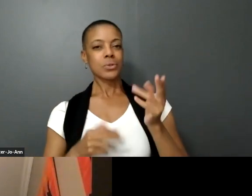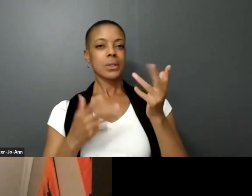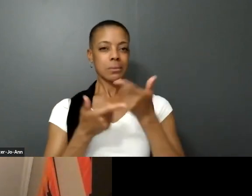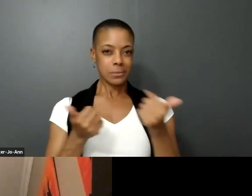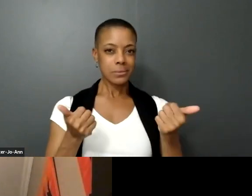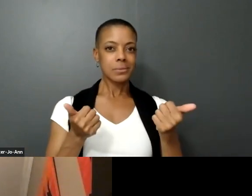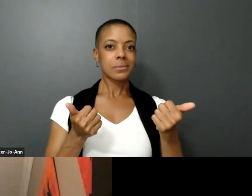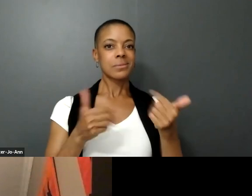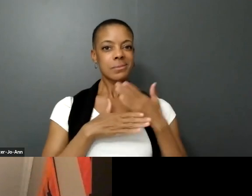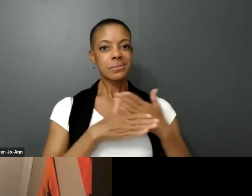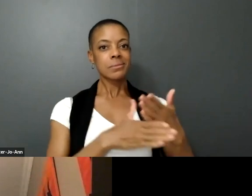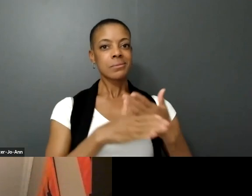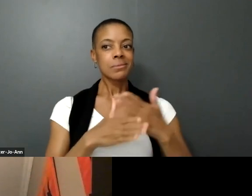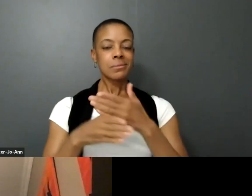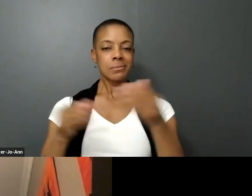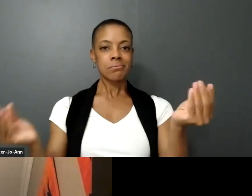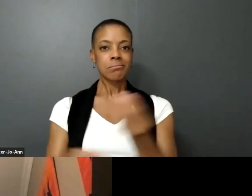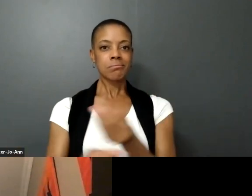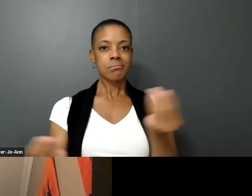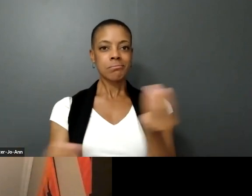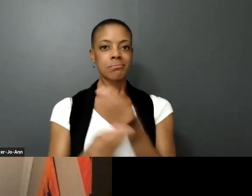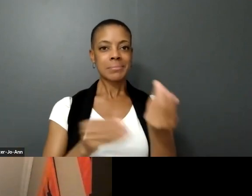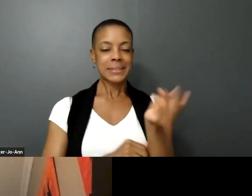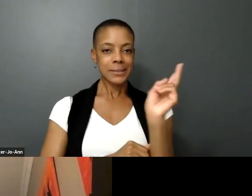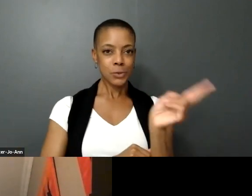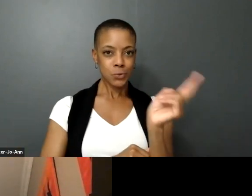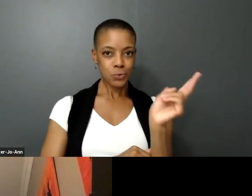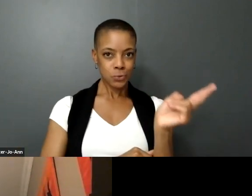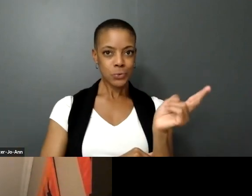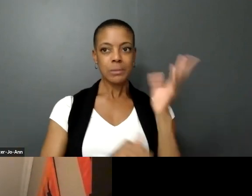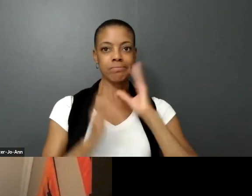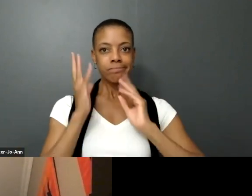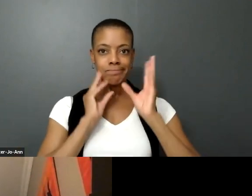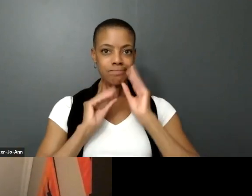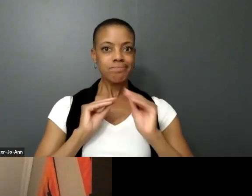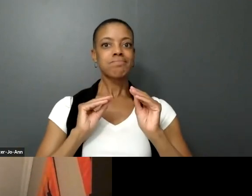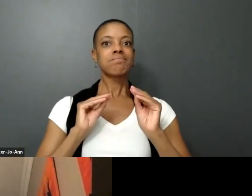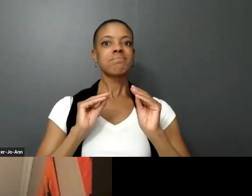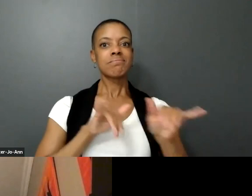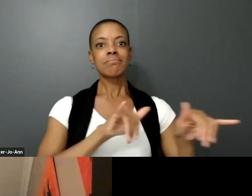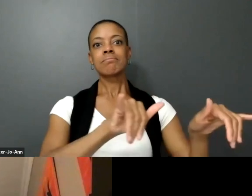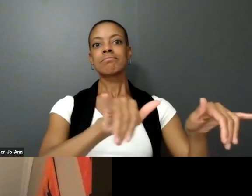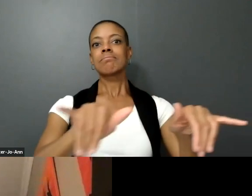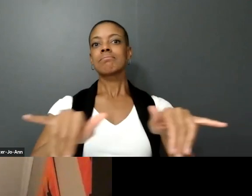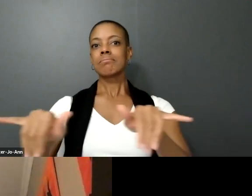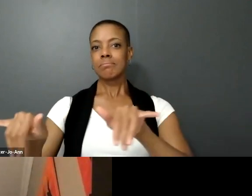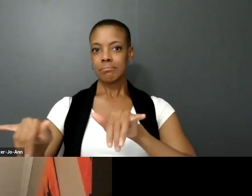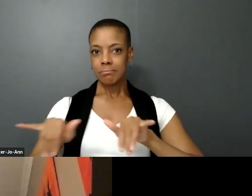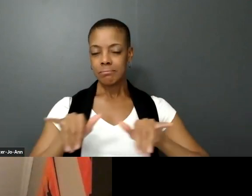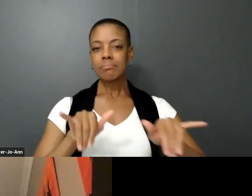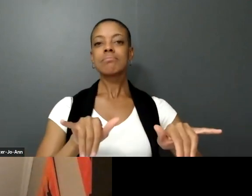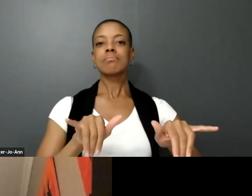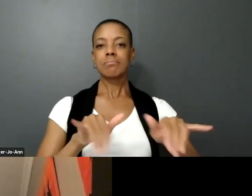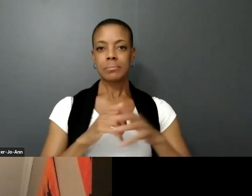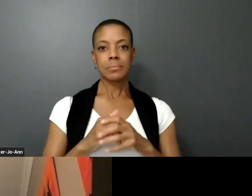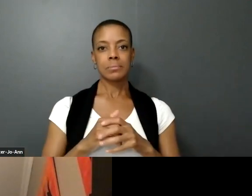there's a lot of shared history, and there's a lot of shared experiences and a lot of commonalities between all of our communities